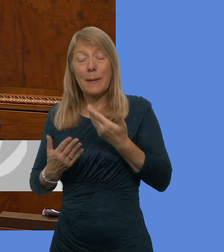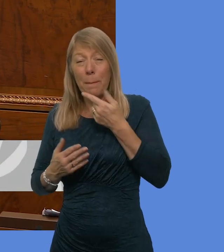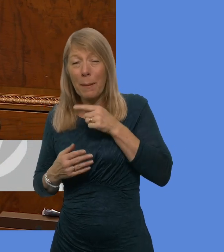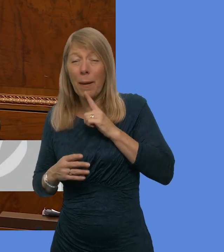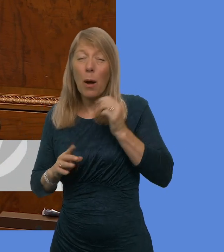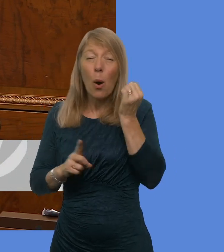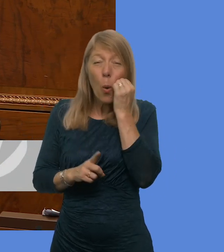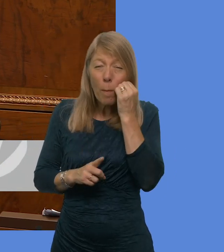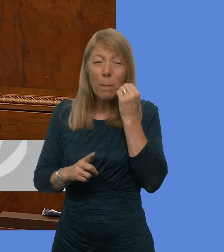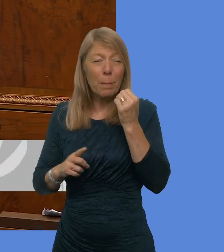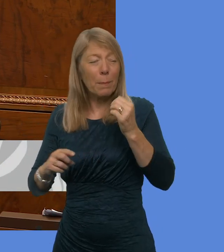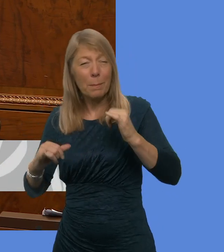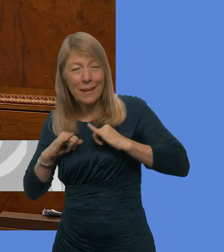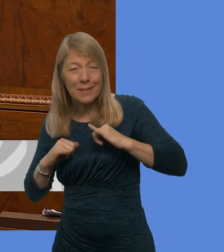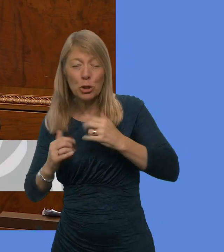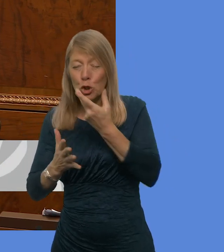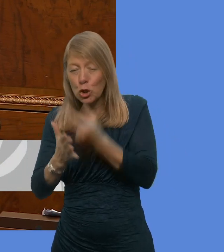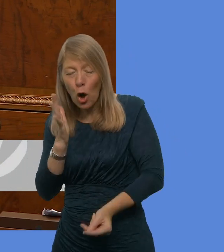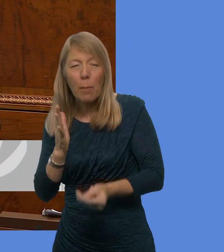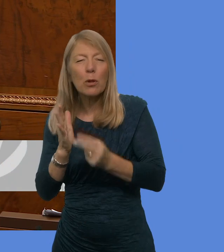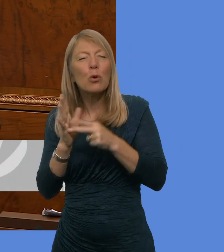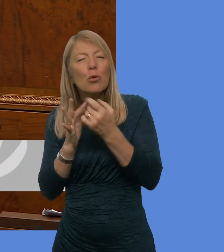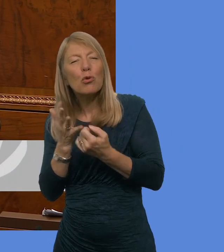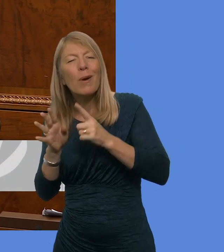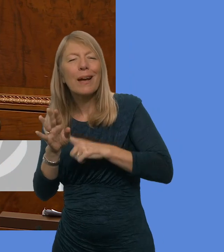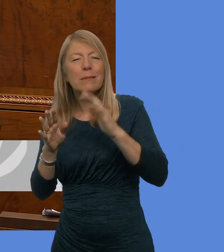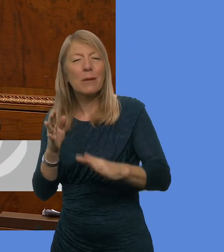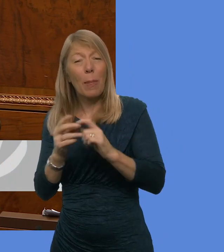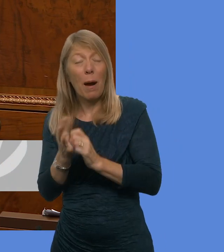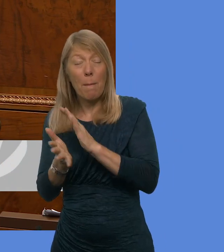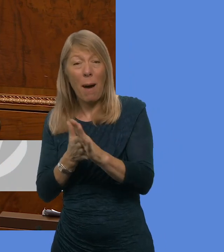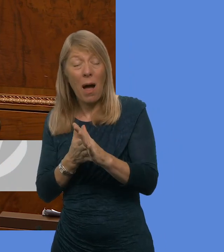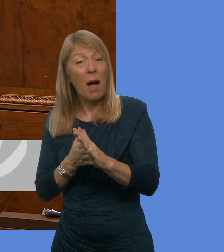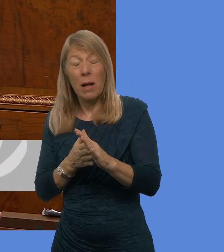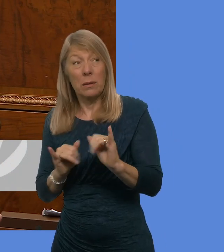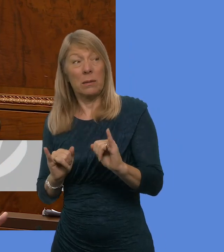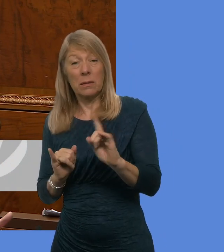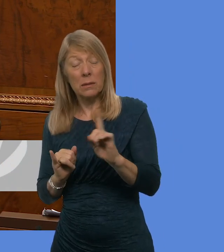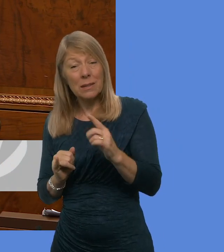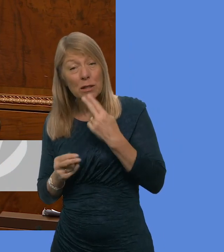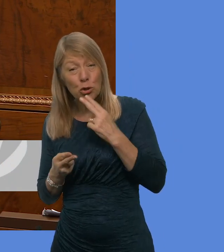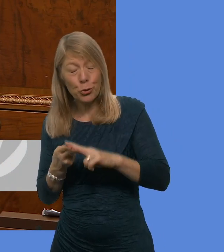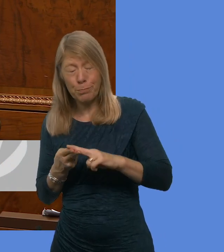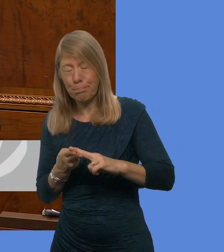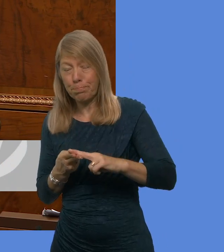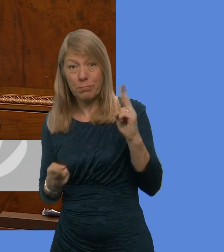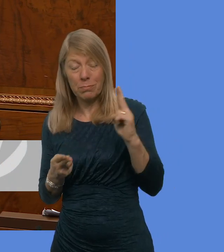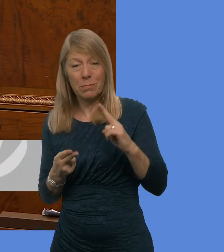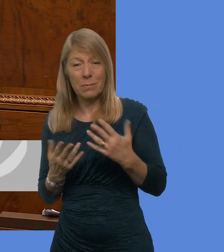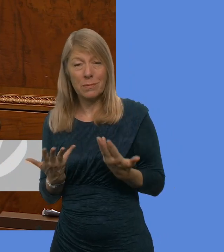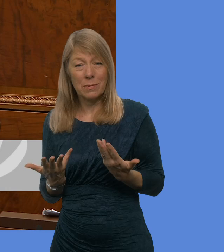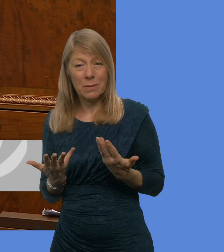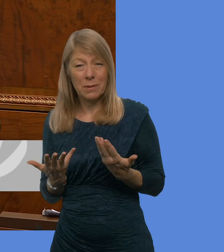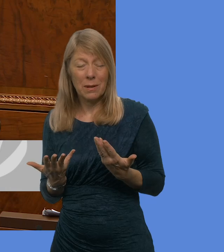being crippled by the cost of extortionate insurance premiums. What specific actions, a bar cutting down ancient Irish oak